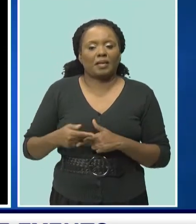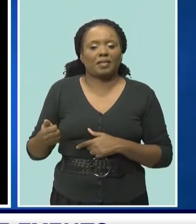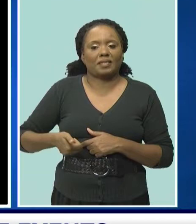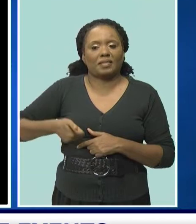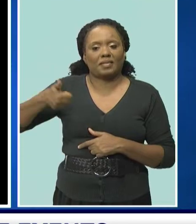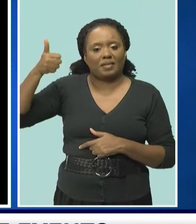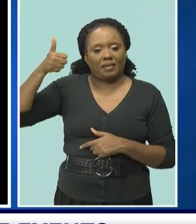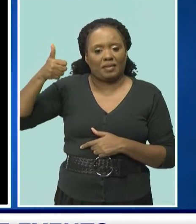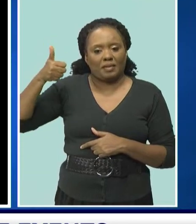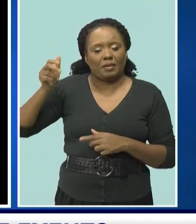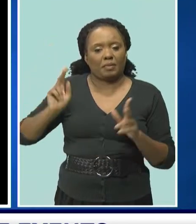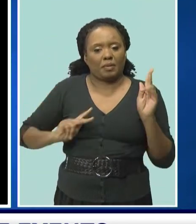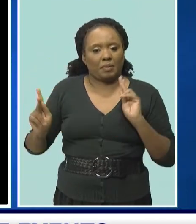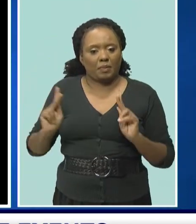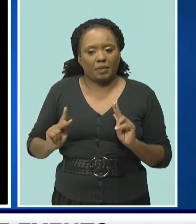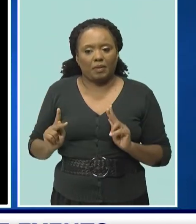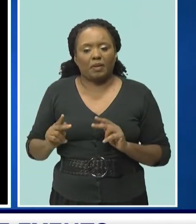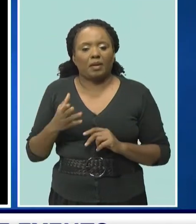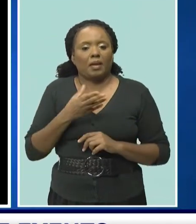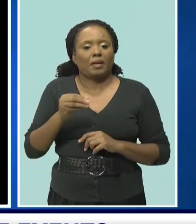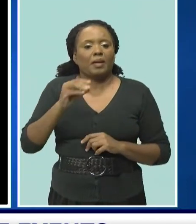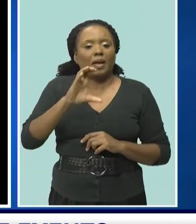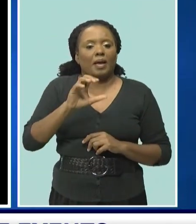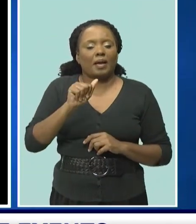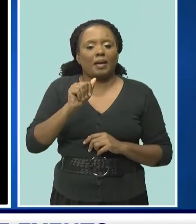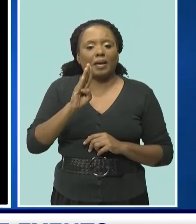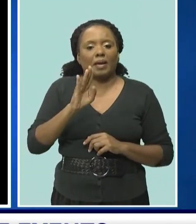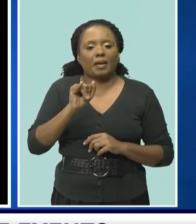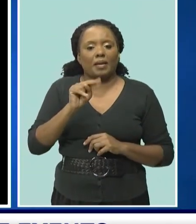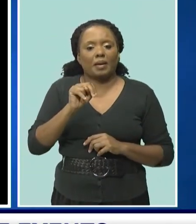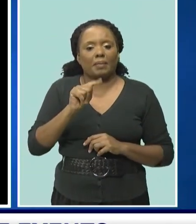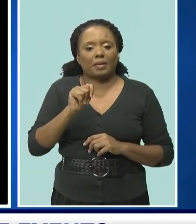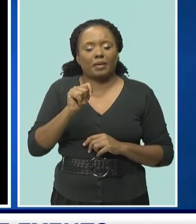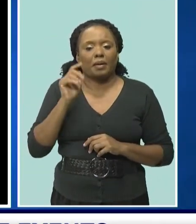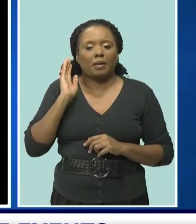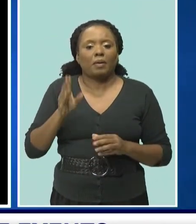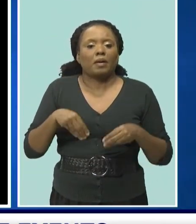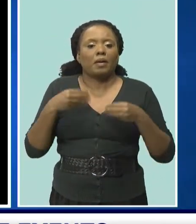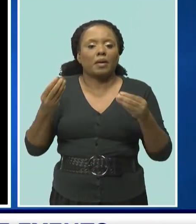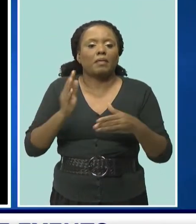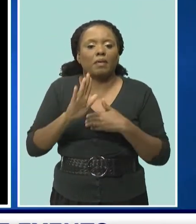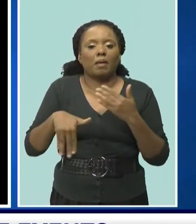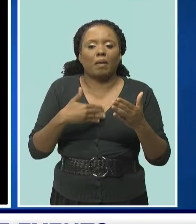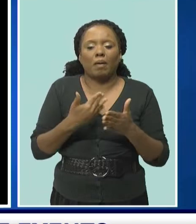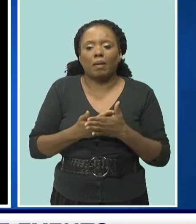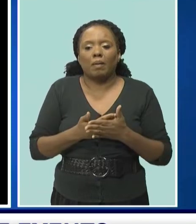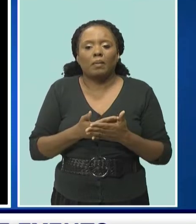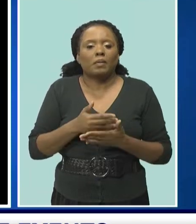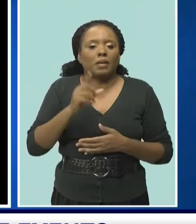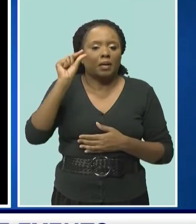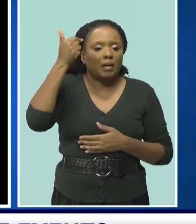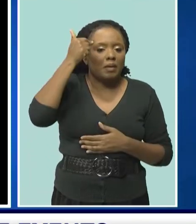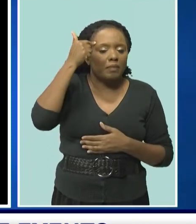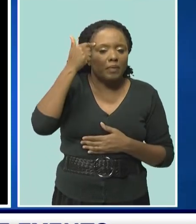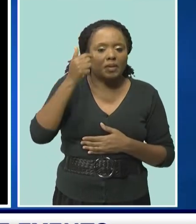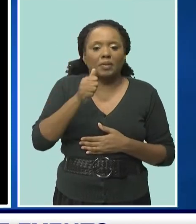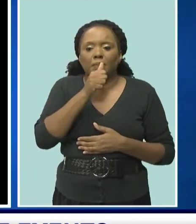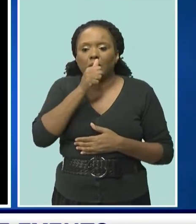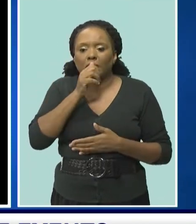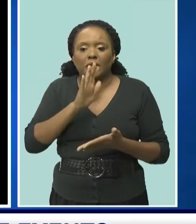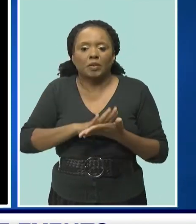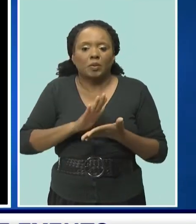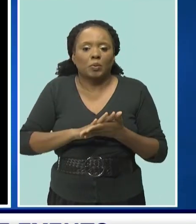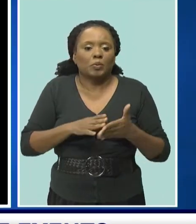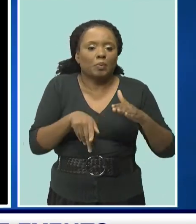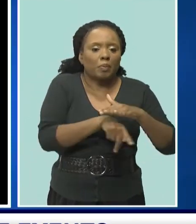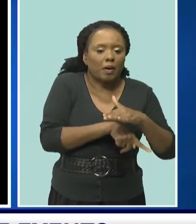servants, members of cabinet, and others will present the head boys and head girls of all public and private, primary and secondary